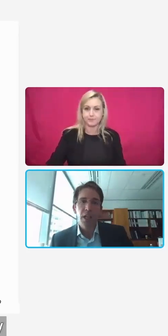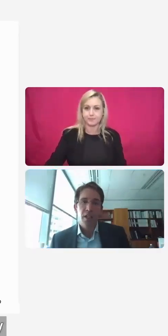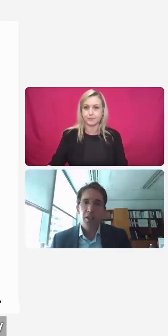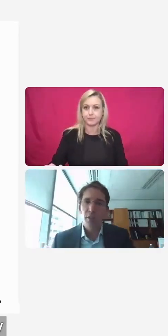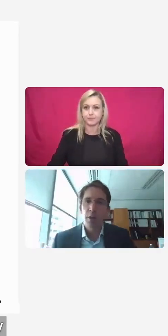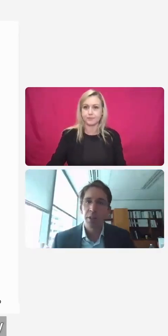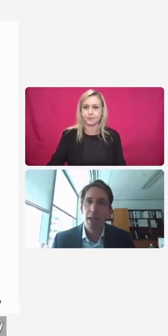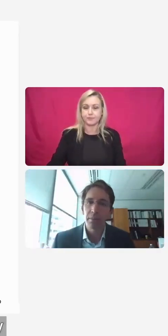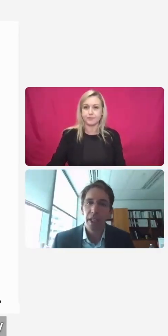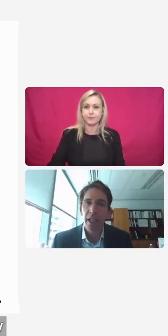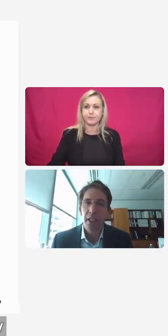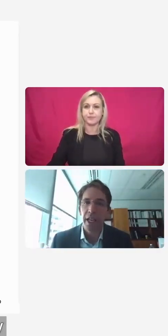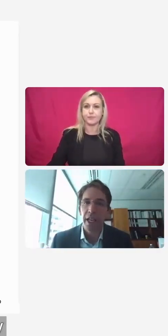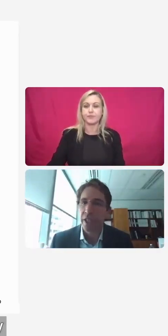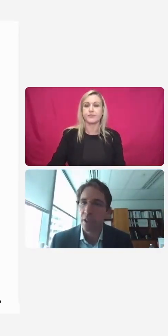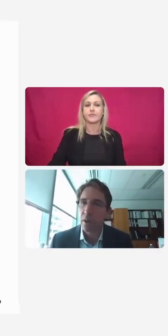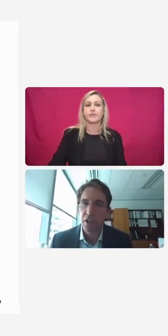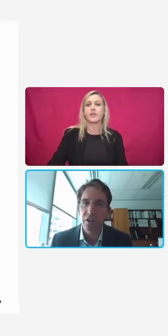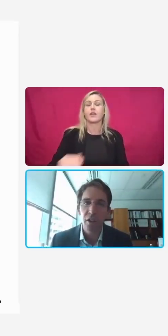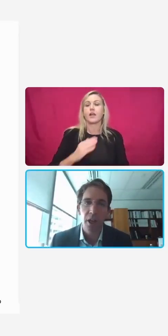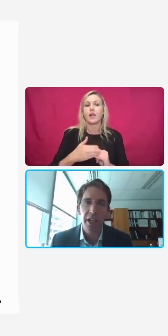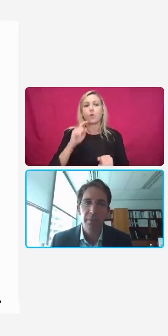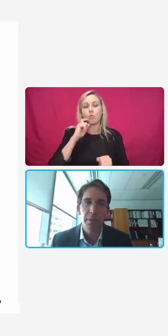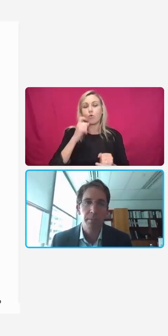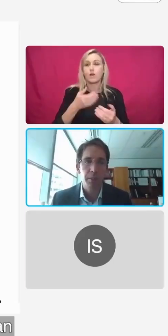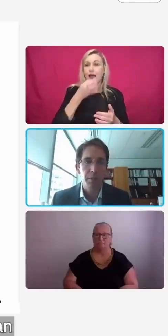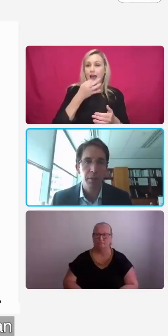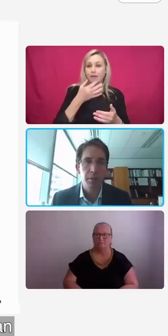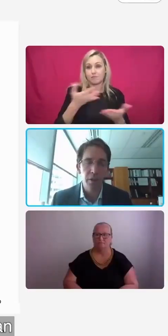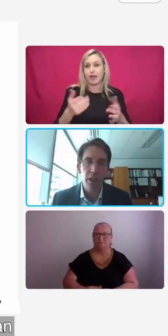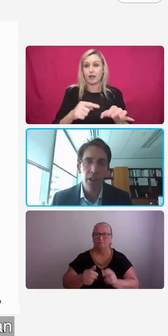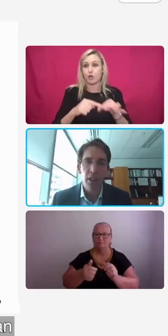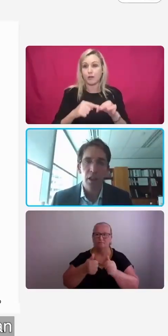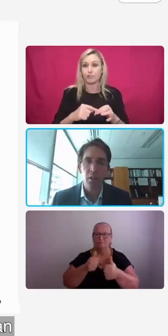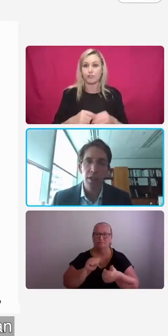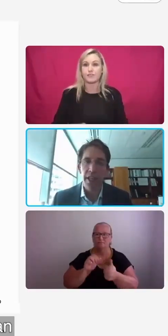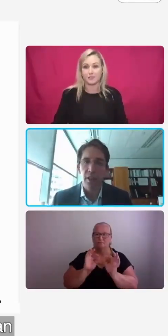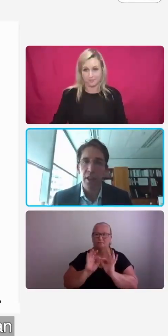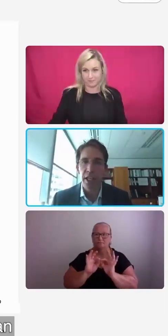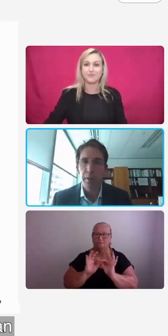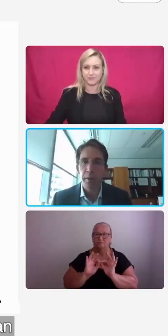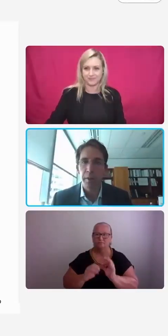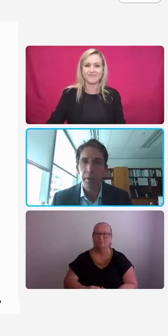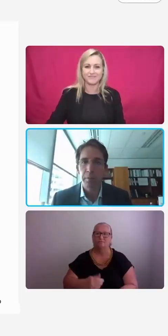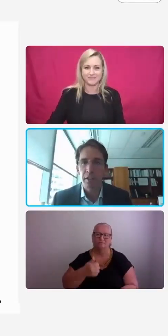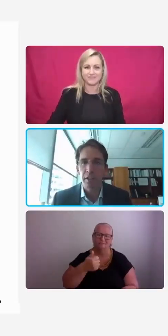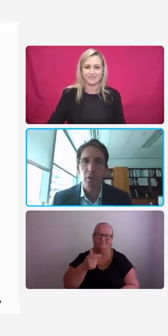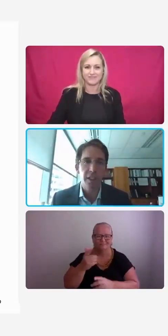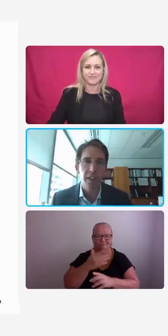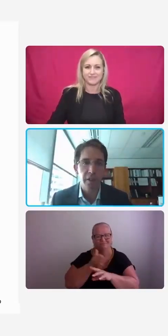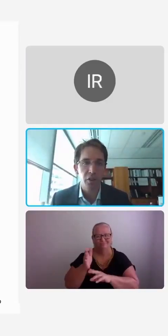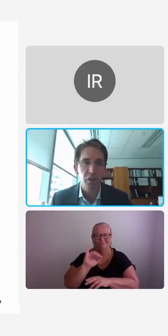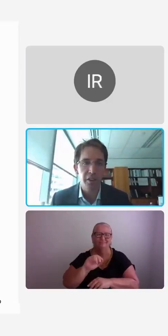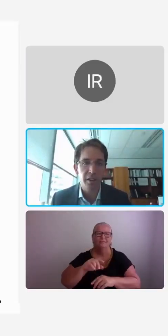And finally, I'd like to open up and answer any questions you might have, but before we do, I'll quickly outline how we plan to support the